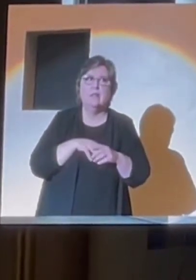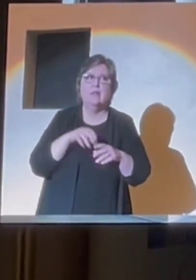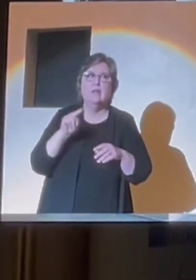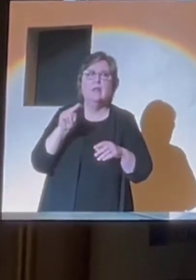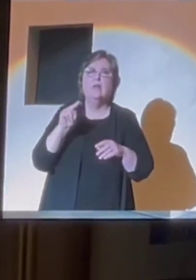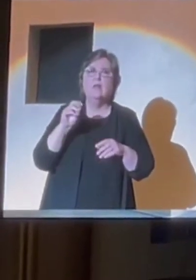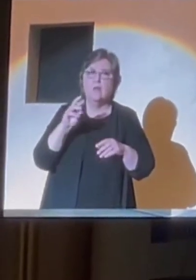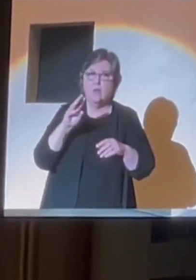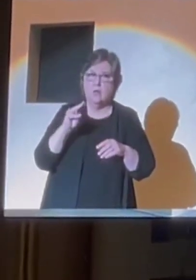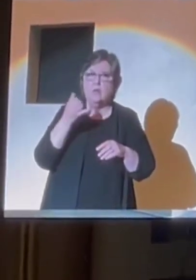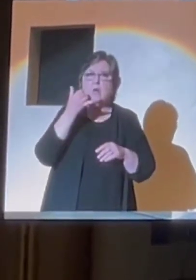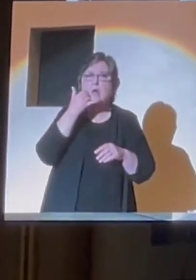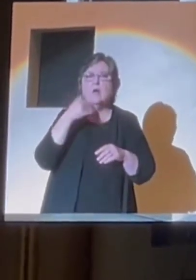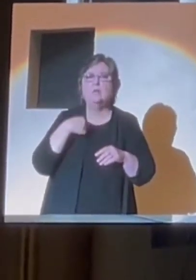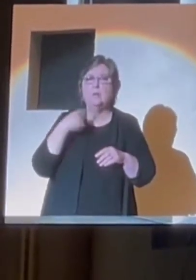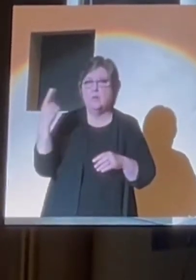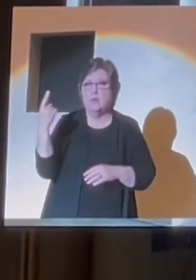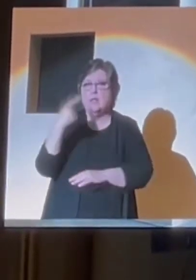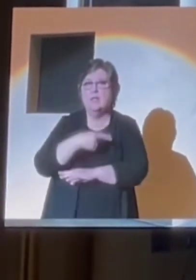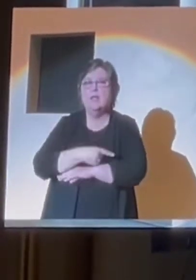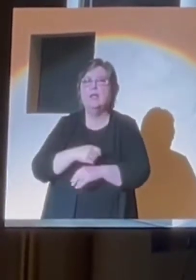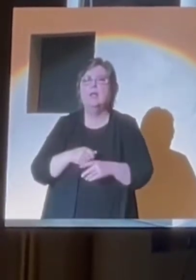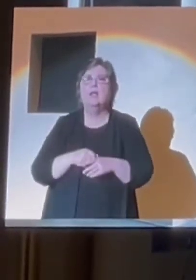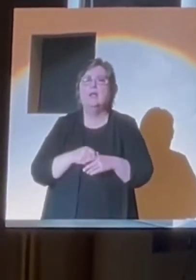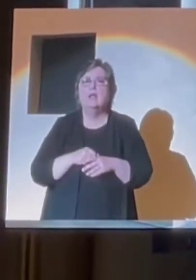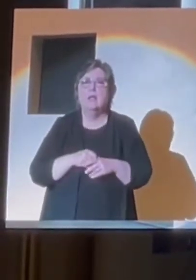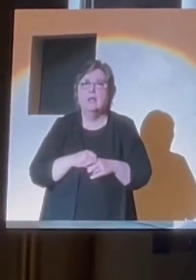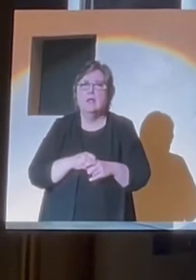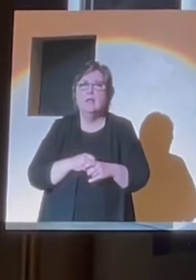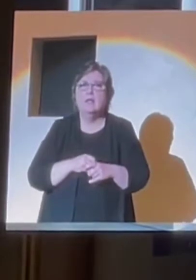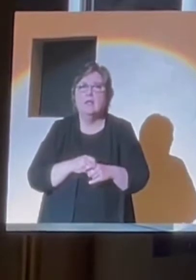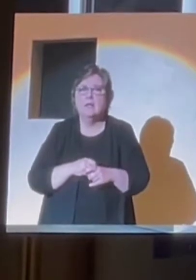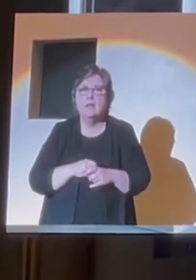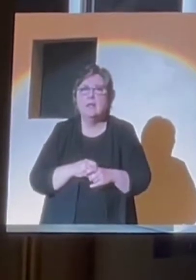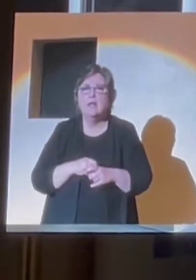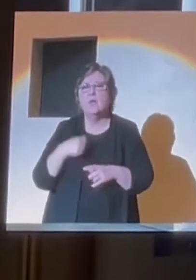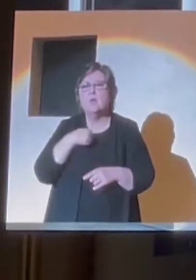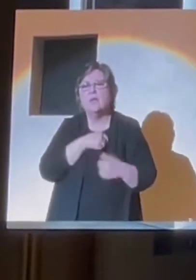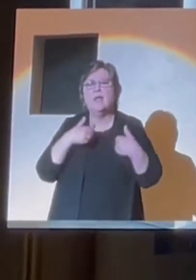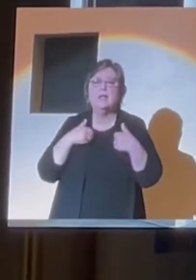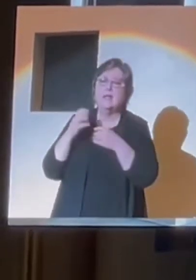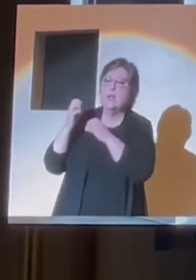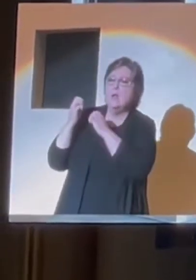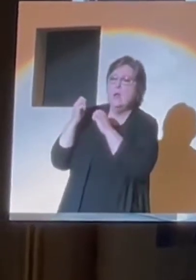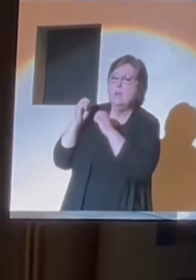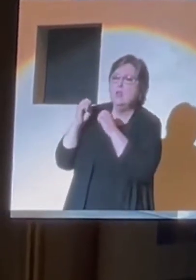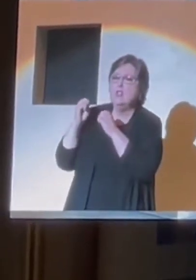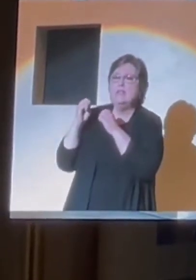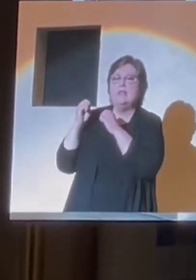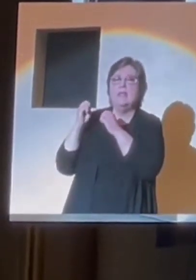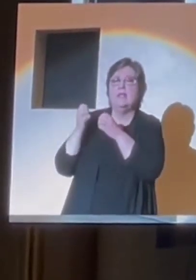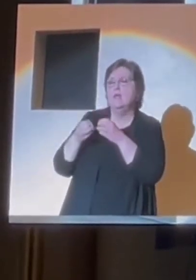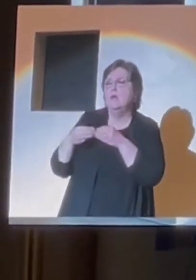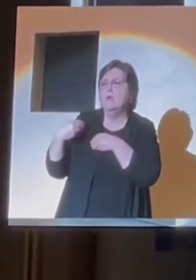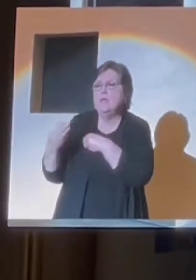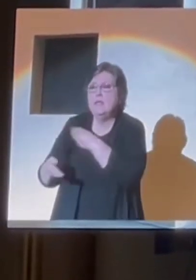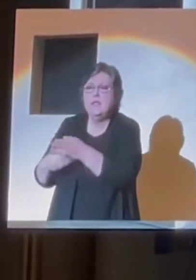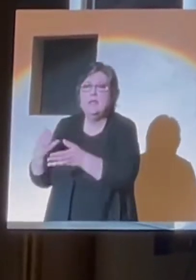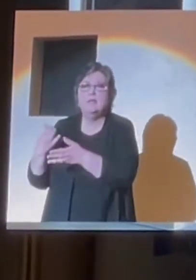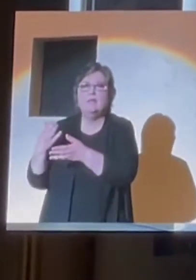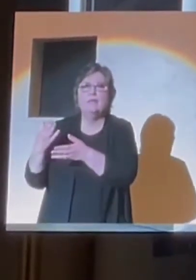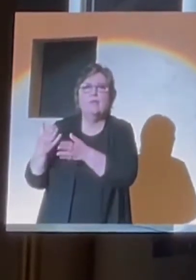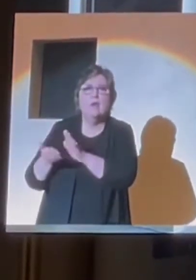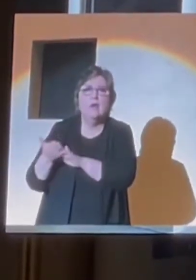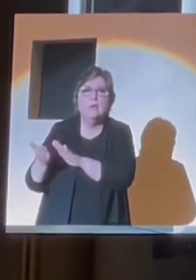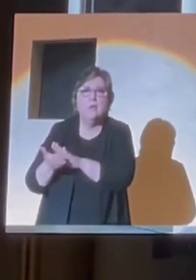after I sort of talked him into coming back for an emergency relief operation. This Commerce Secretary, in which